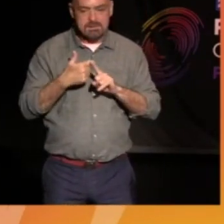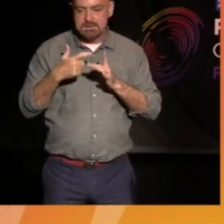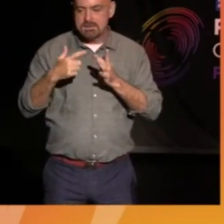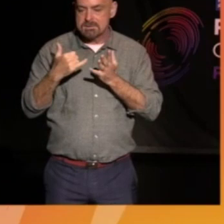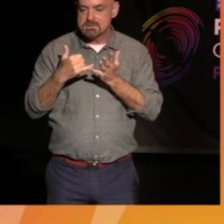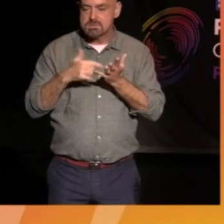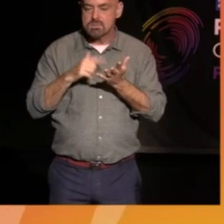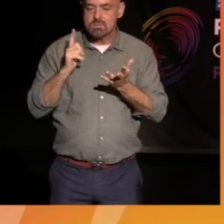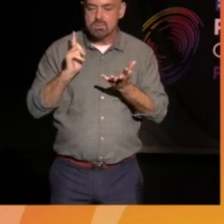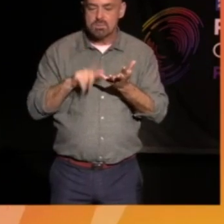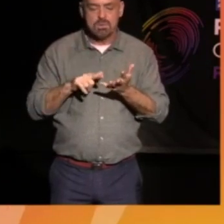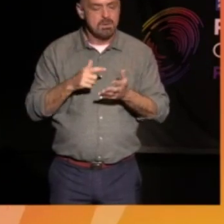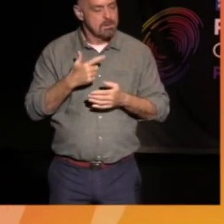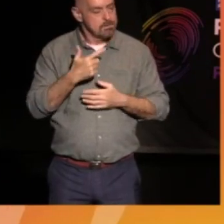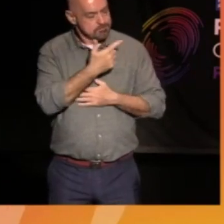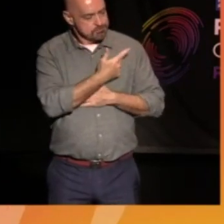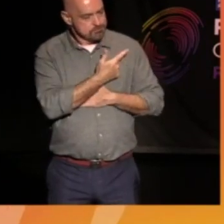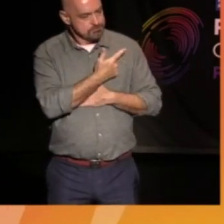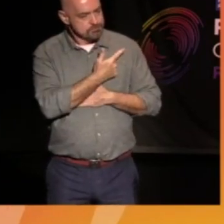you first?